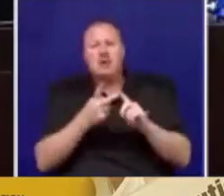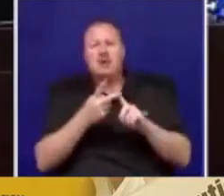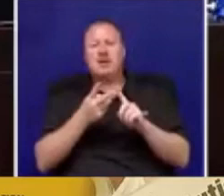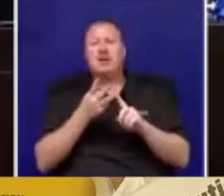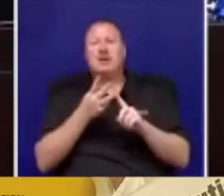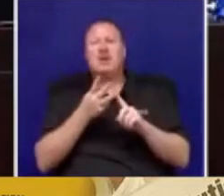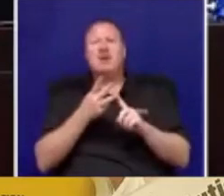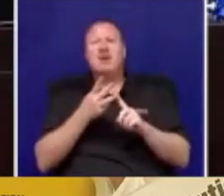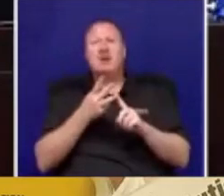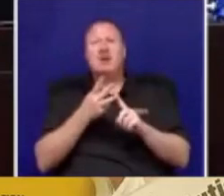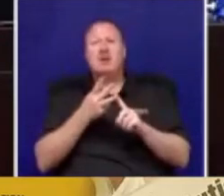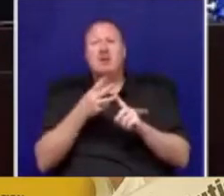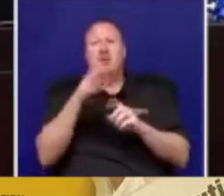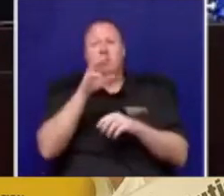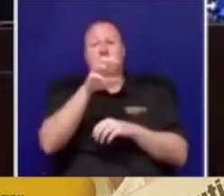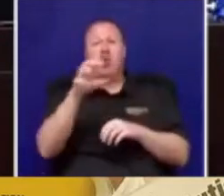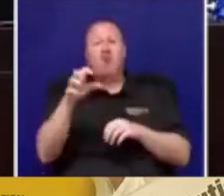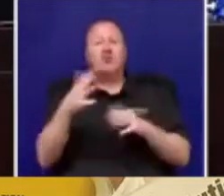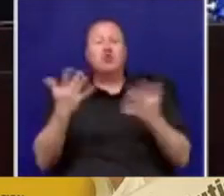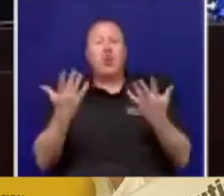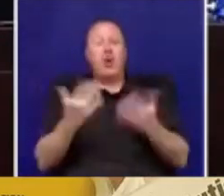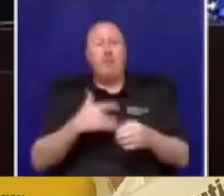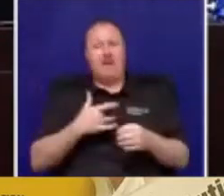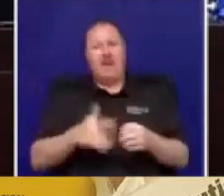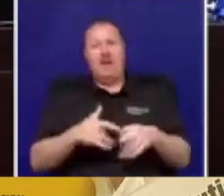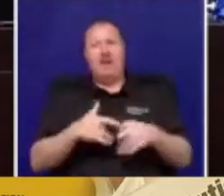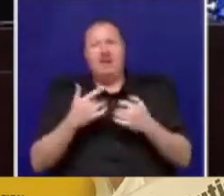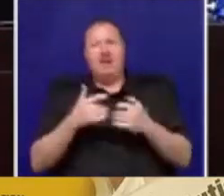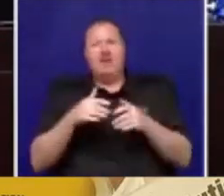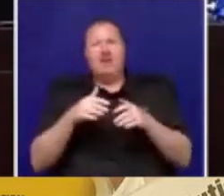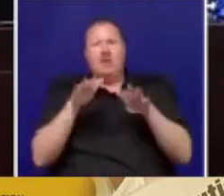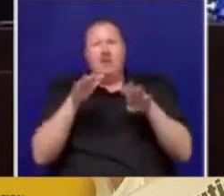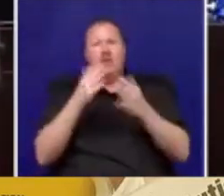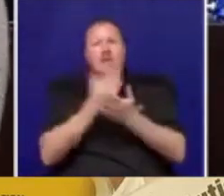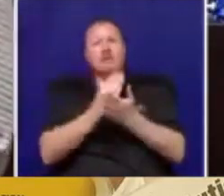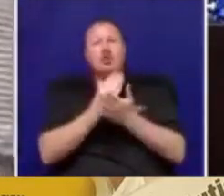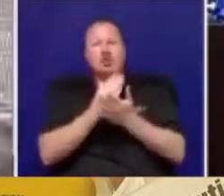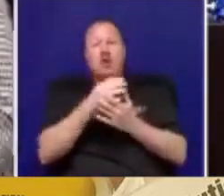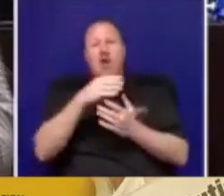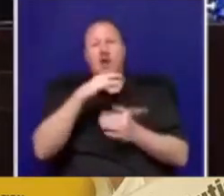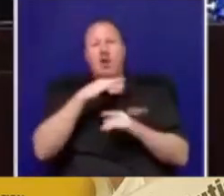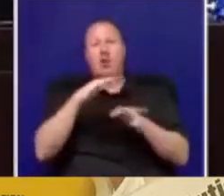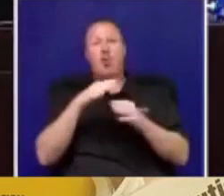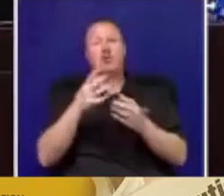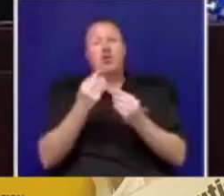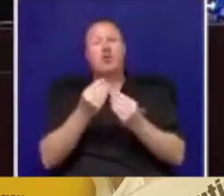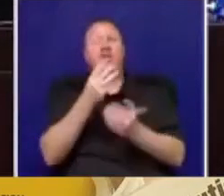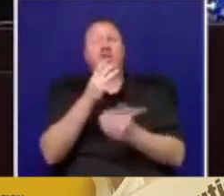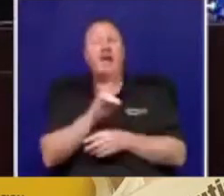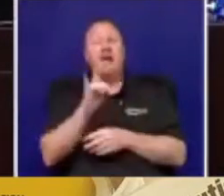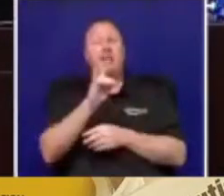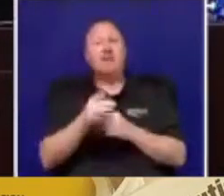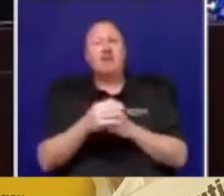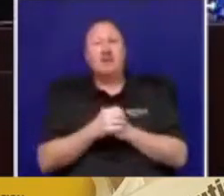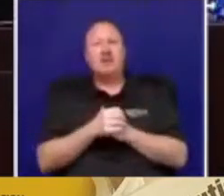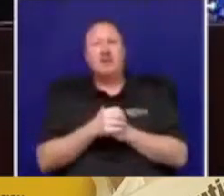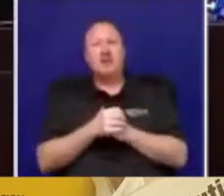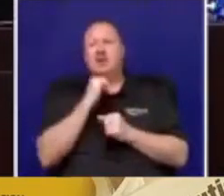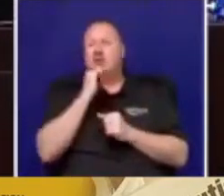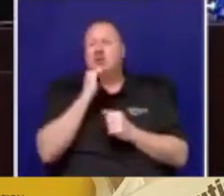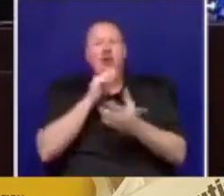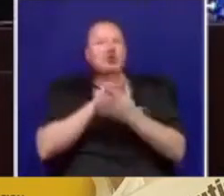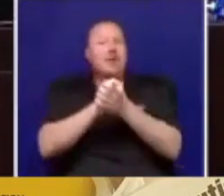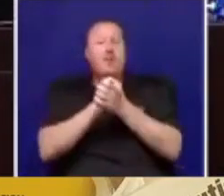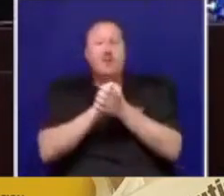some instances in the province where I come from, people share drinking water with animals. Instead of committing to